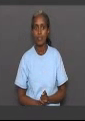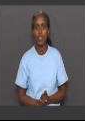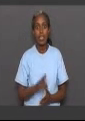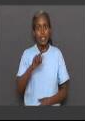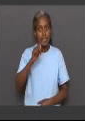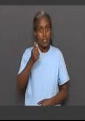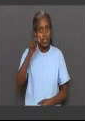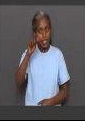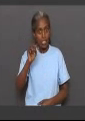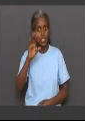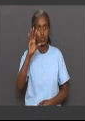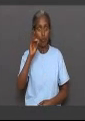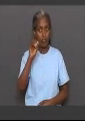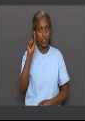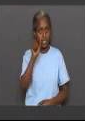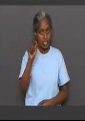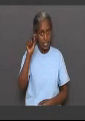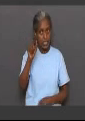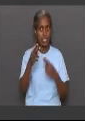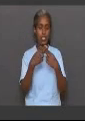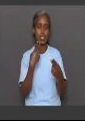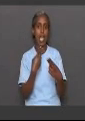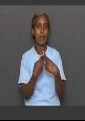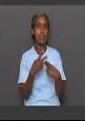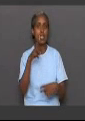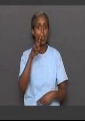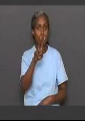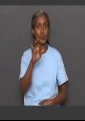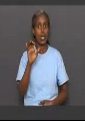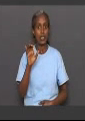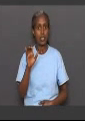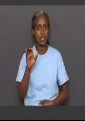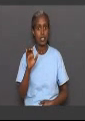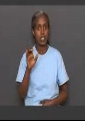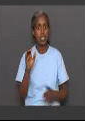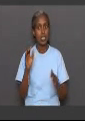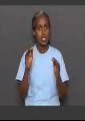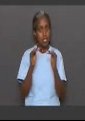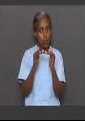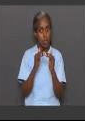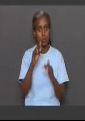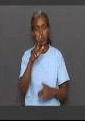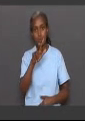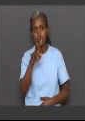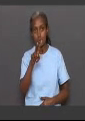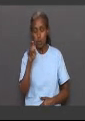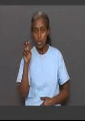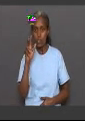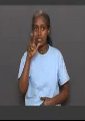A tangent of 50 degrees times 200 is